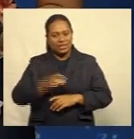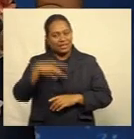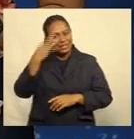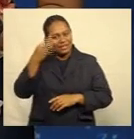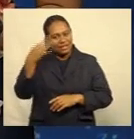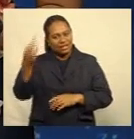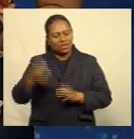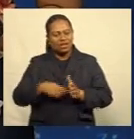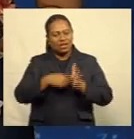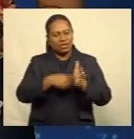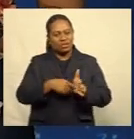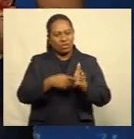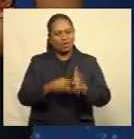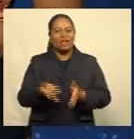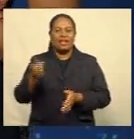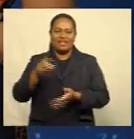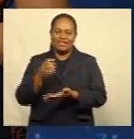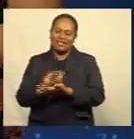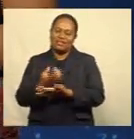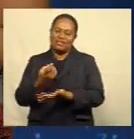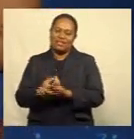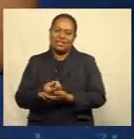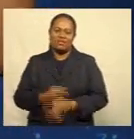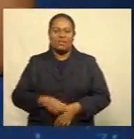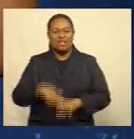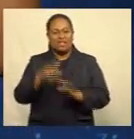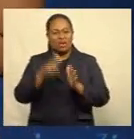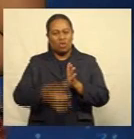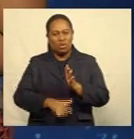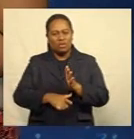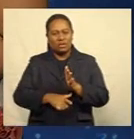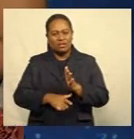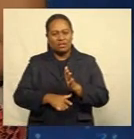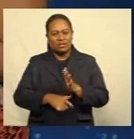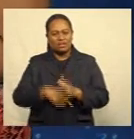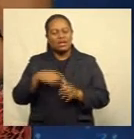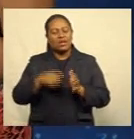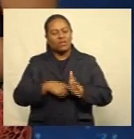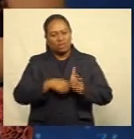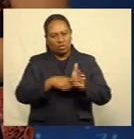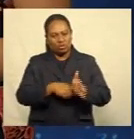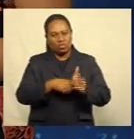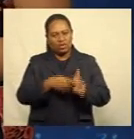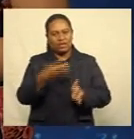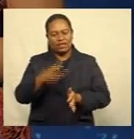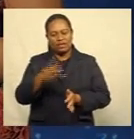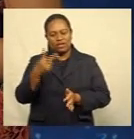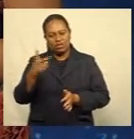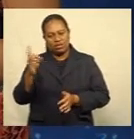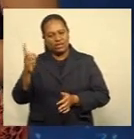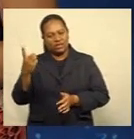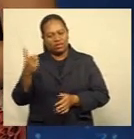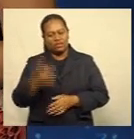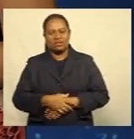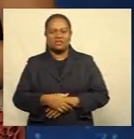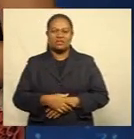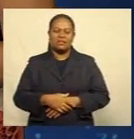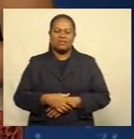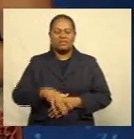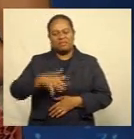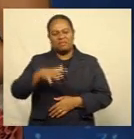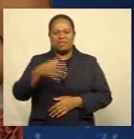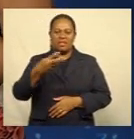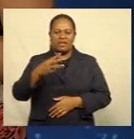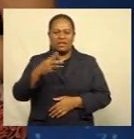Sigatoka, Lautoka and Savu-Savu. The warmest out of all was Lautoka at 33 degrees. It felt like 38